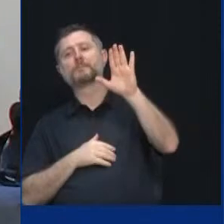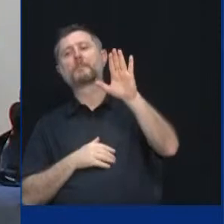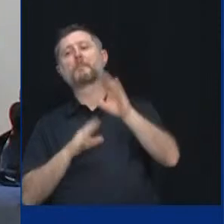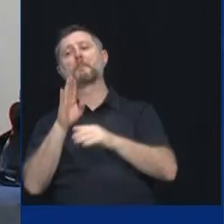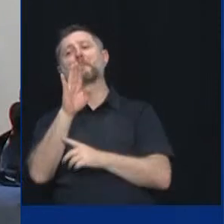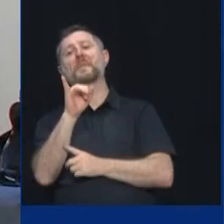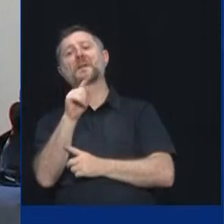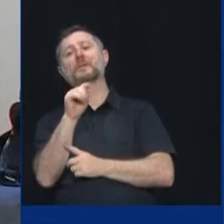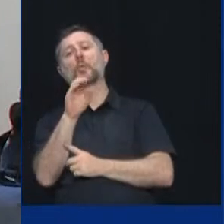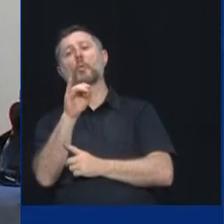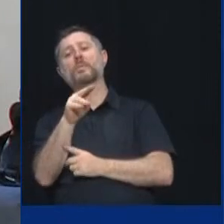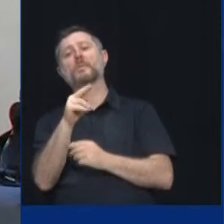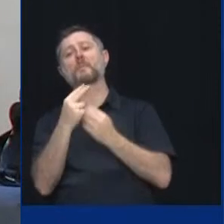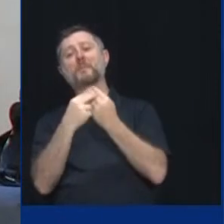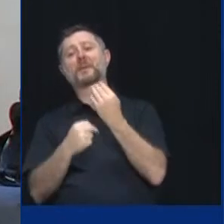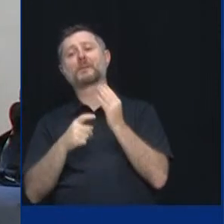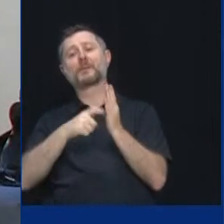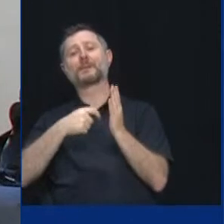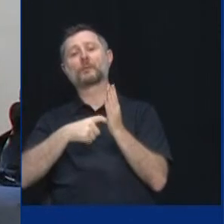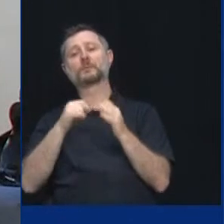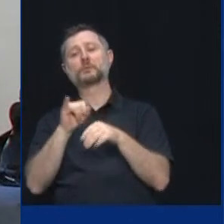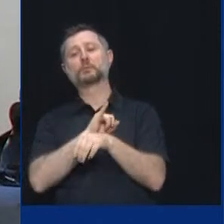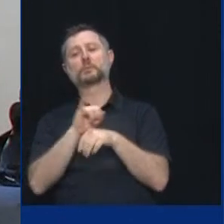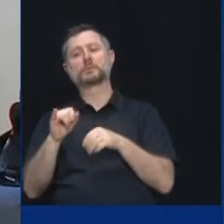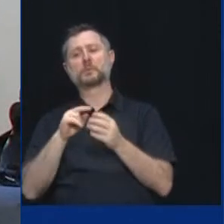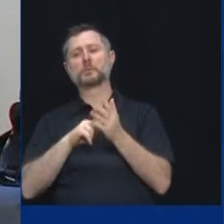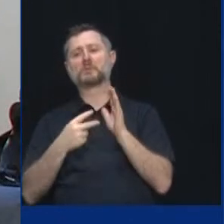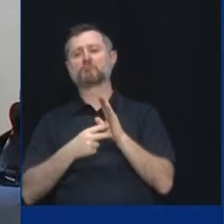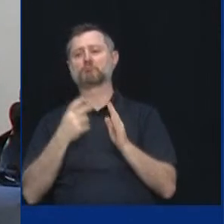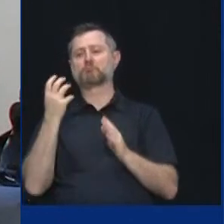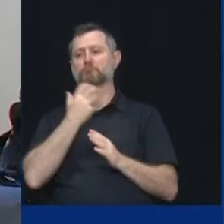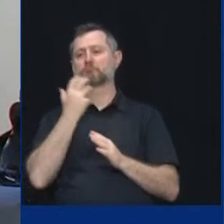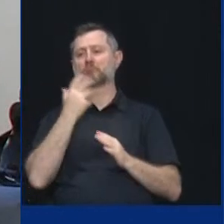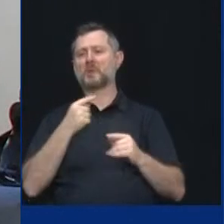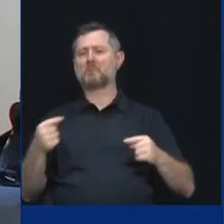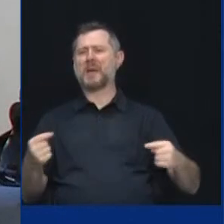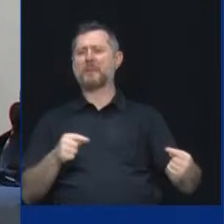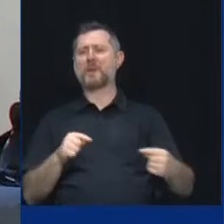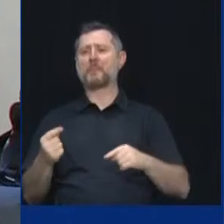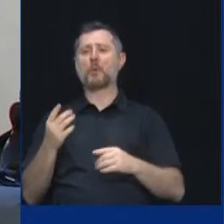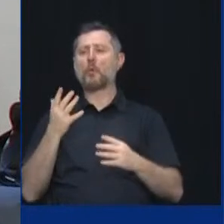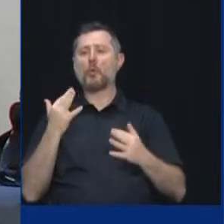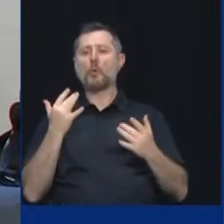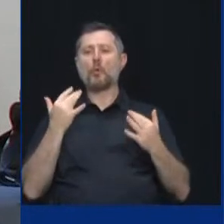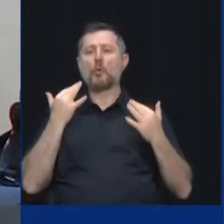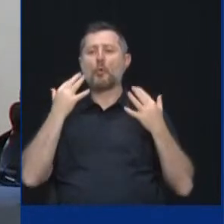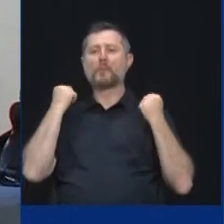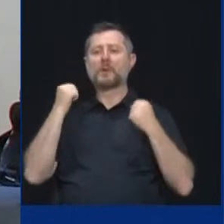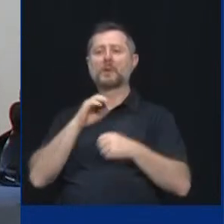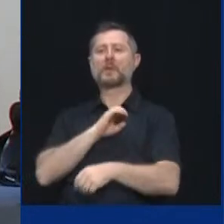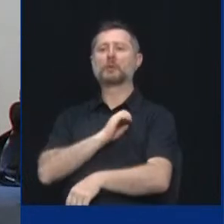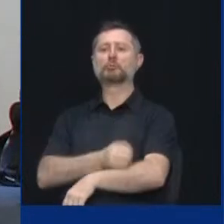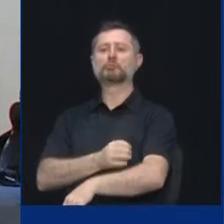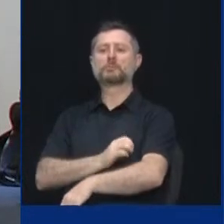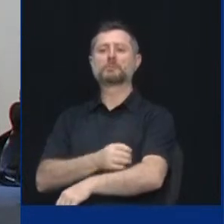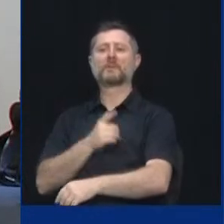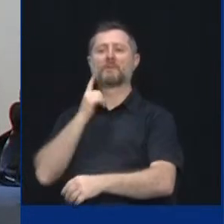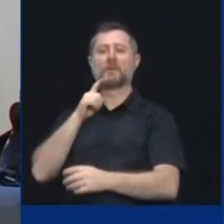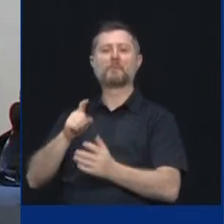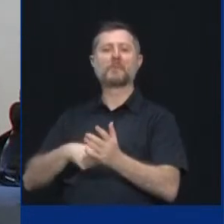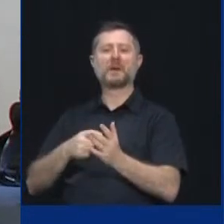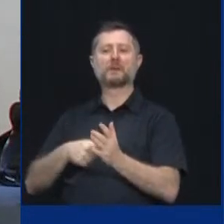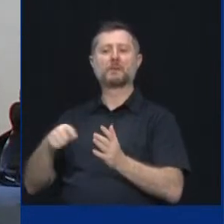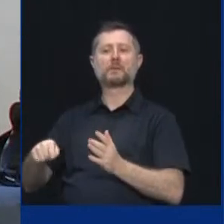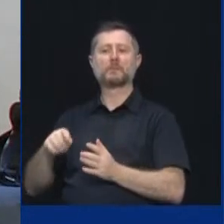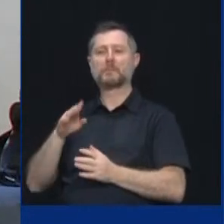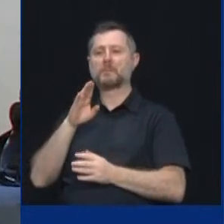right, which is Yes. a major source of contention because of the overwhelming amount of energy that it uses. Forget the bills